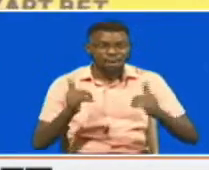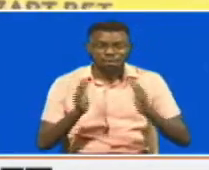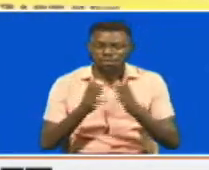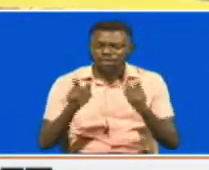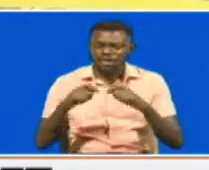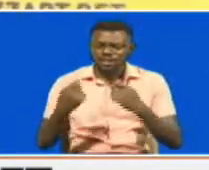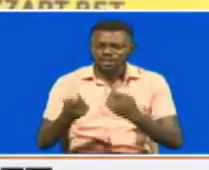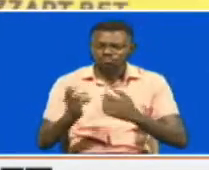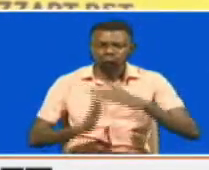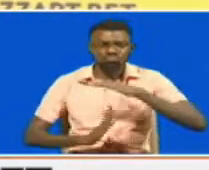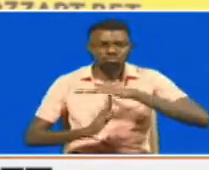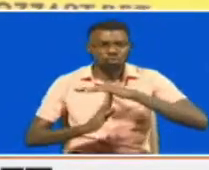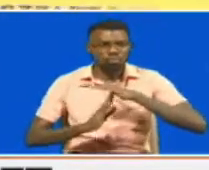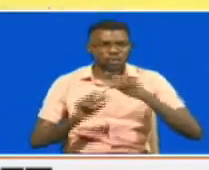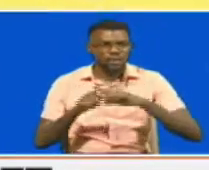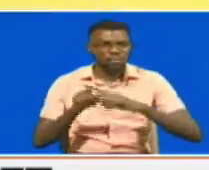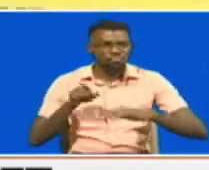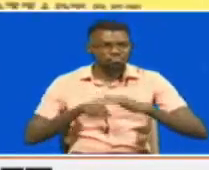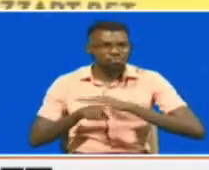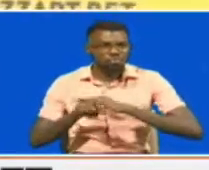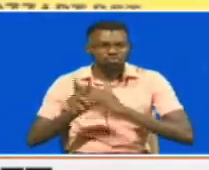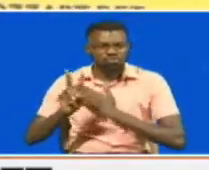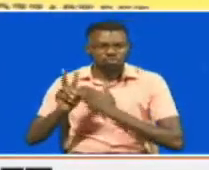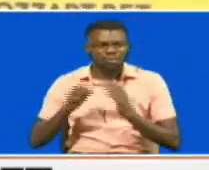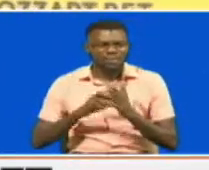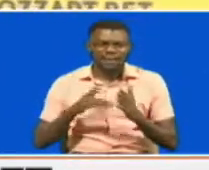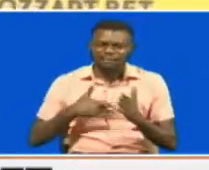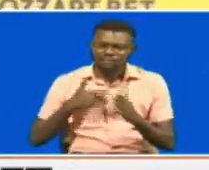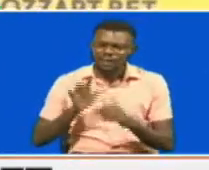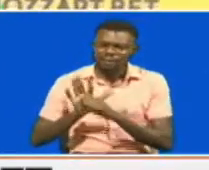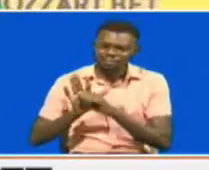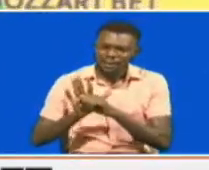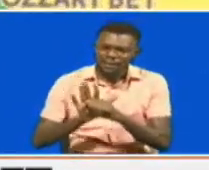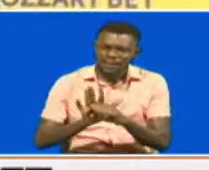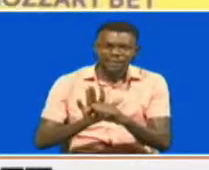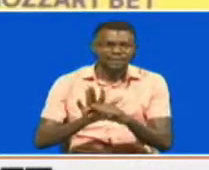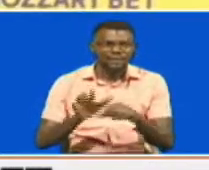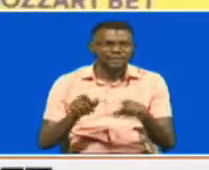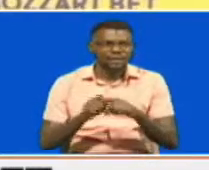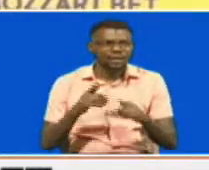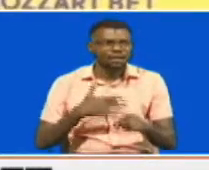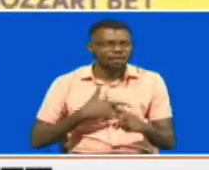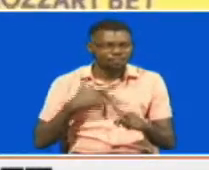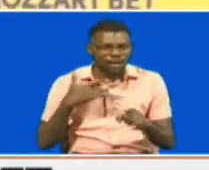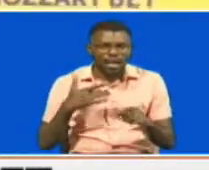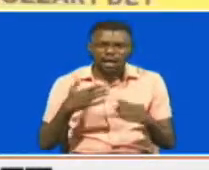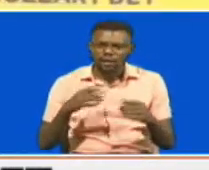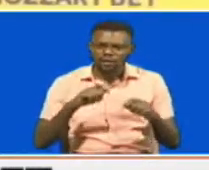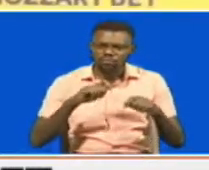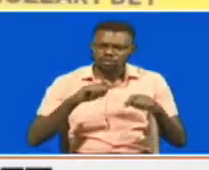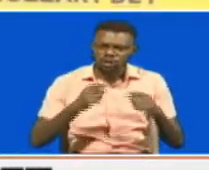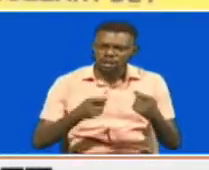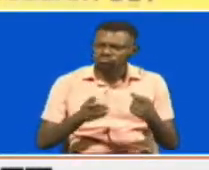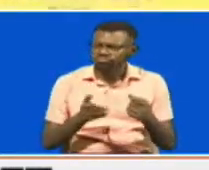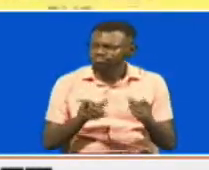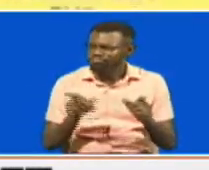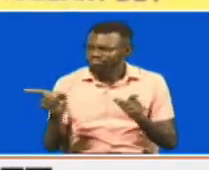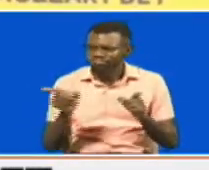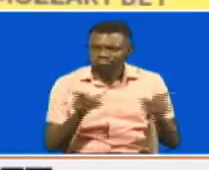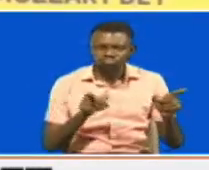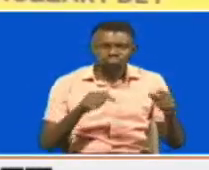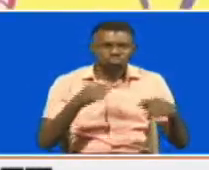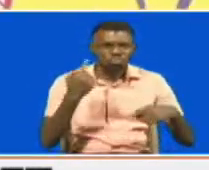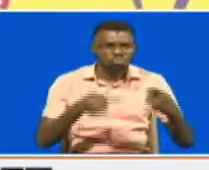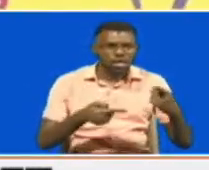team. Then kufunga bao mbili, unawapia pressure wao. Unaonesha football, it's a three-way side. Unaweza win,